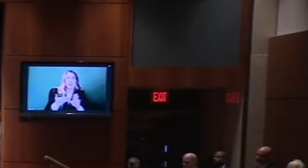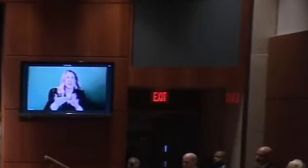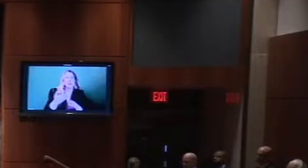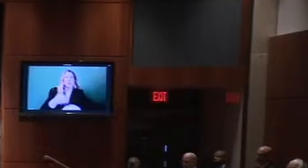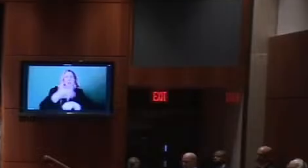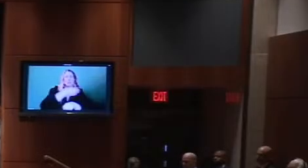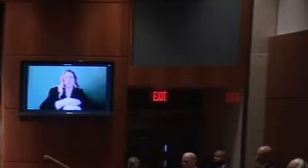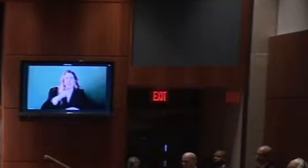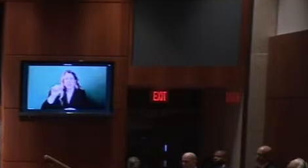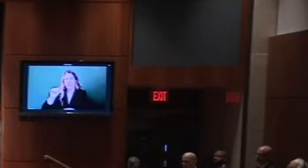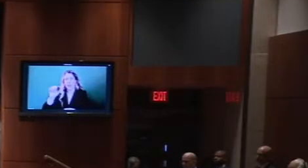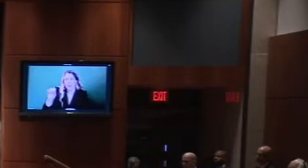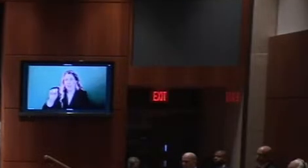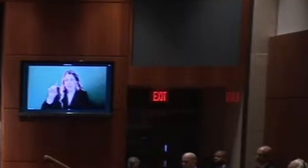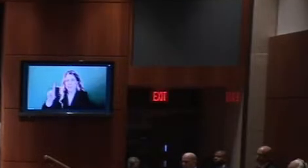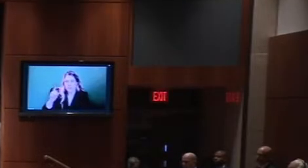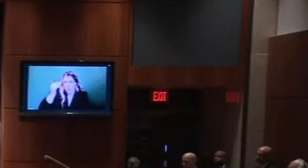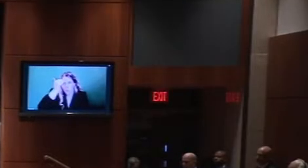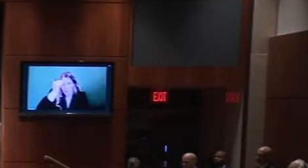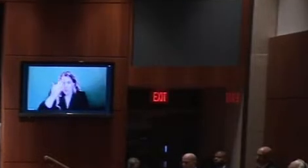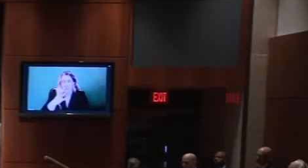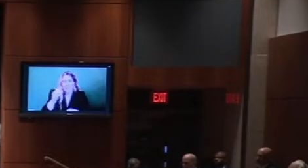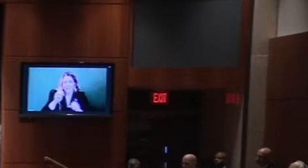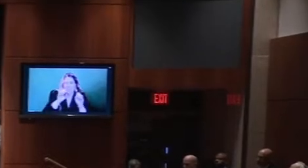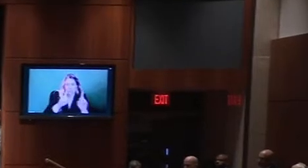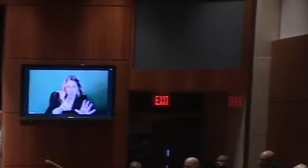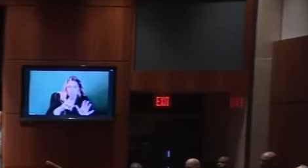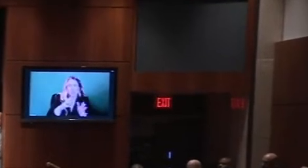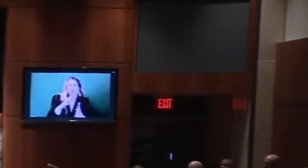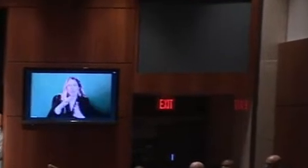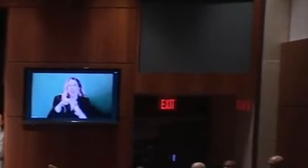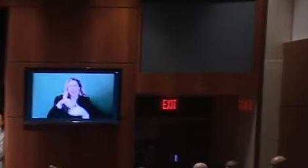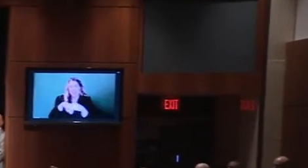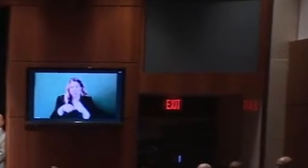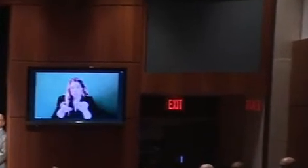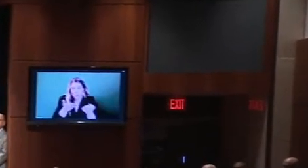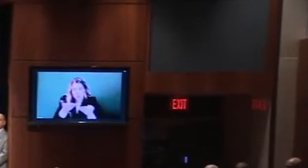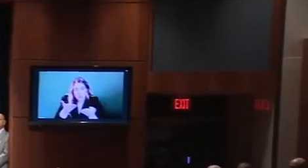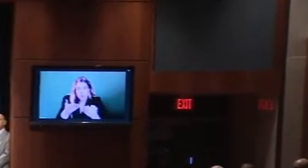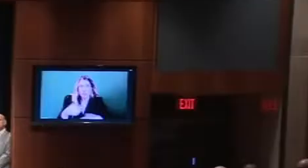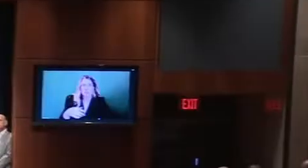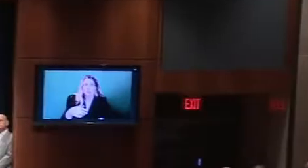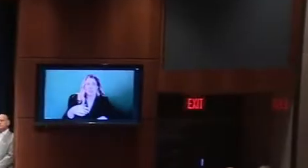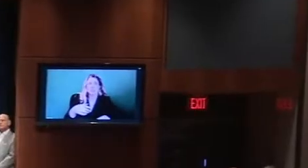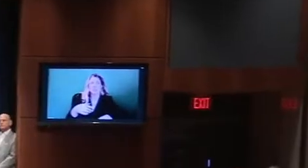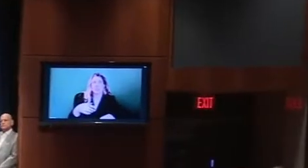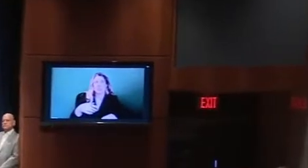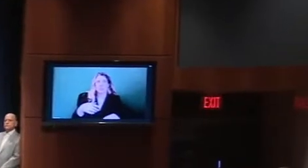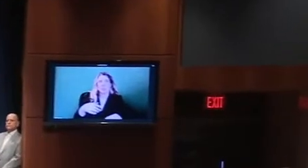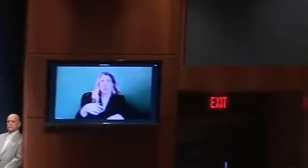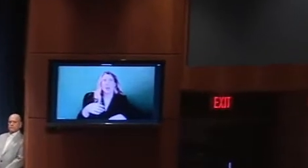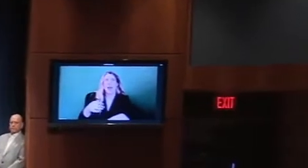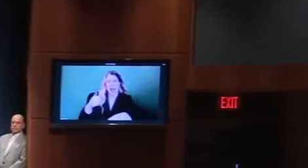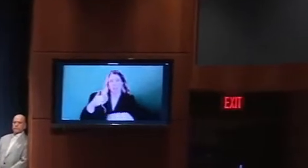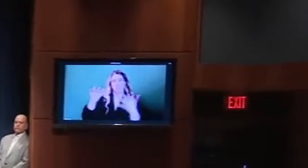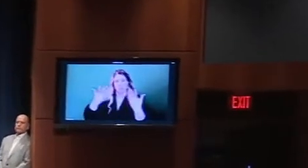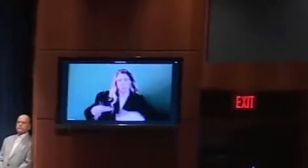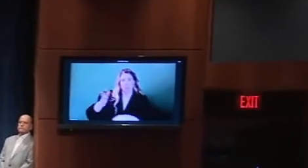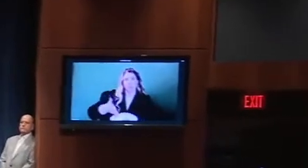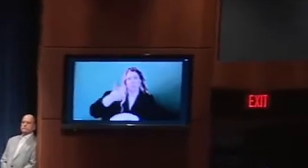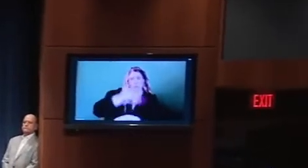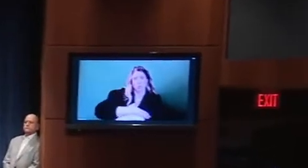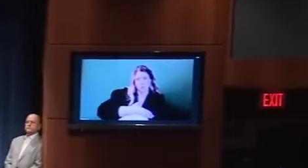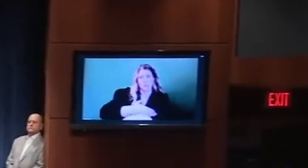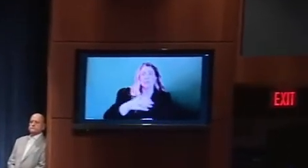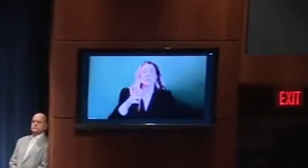awareness, identification, and access to services in communities among Black and Latino, Hispanic, and API children have improved. Do you think